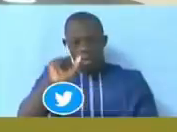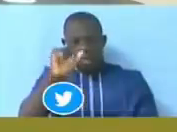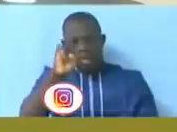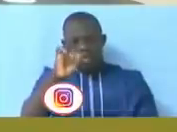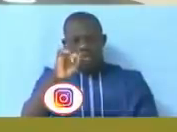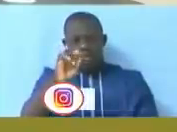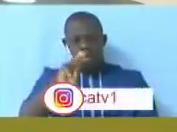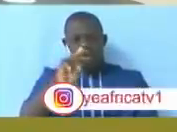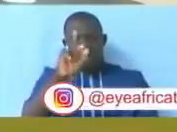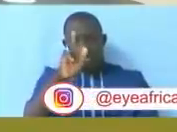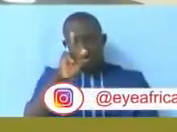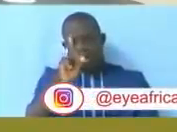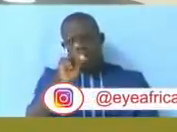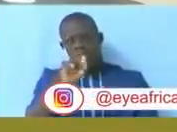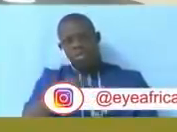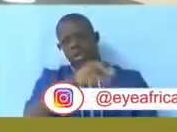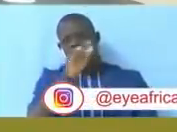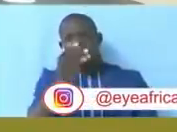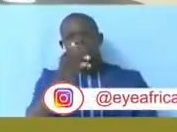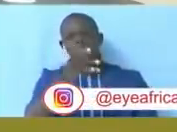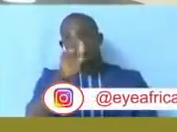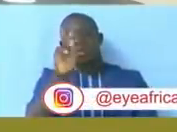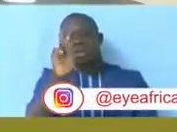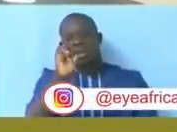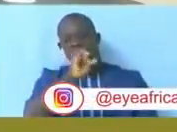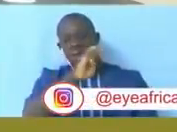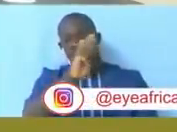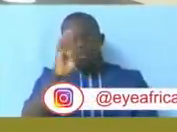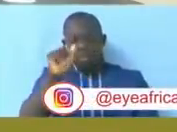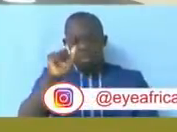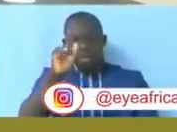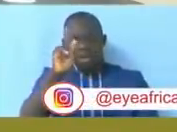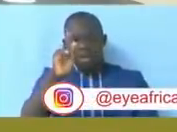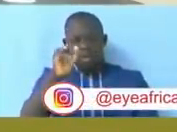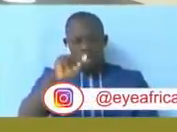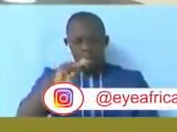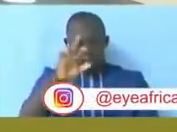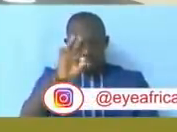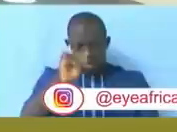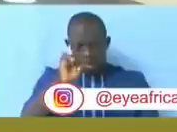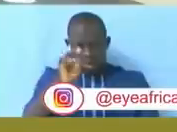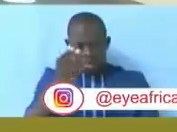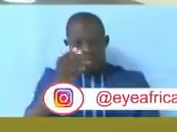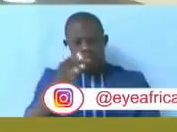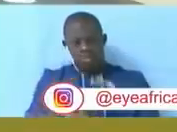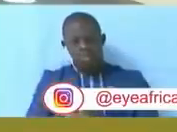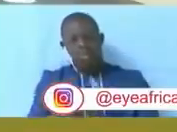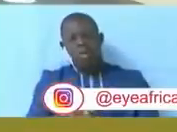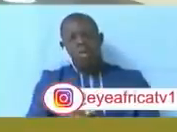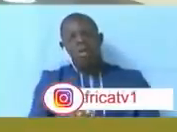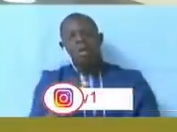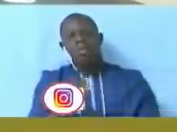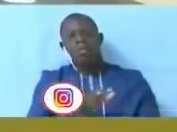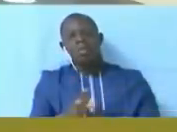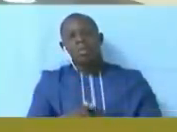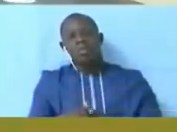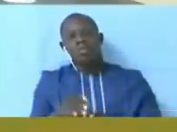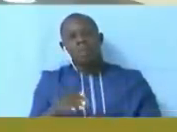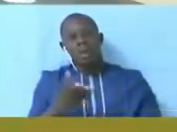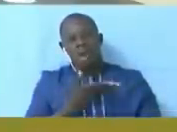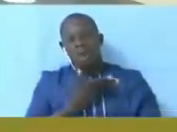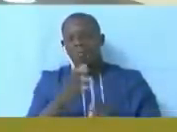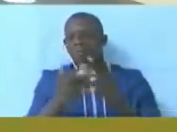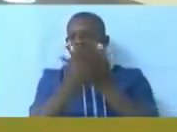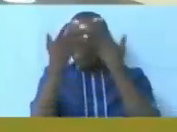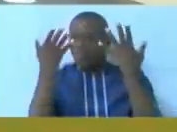Conte Keba Conte to le bo case yin ko no. Let me say before I proceed with that, there was a lot of interference even in civil